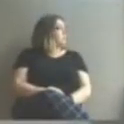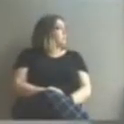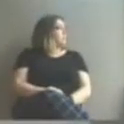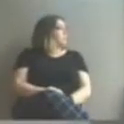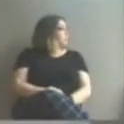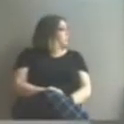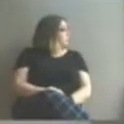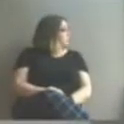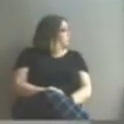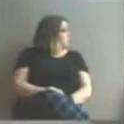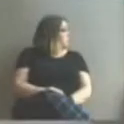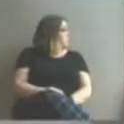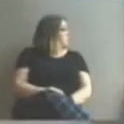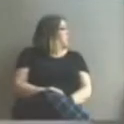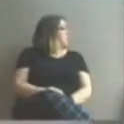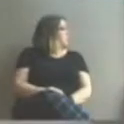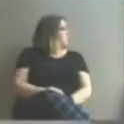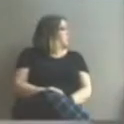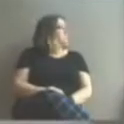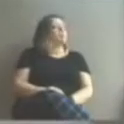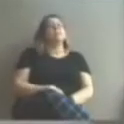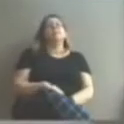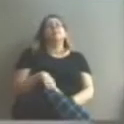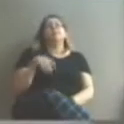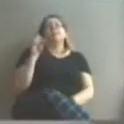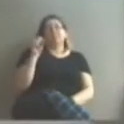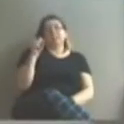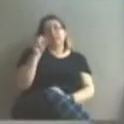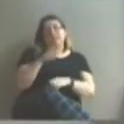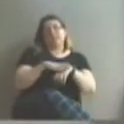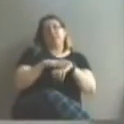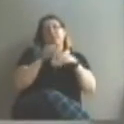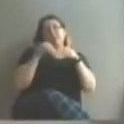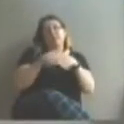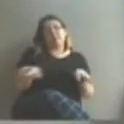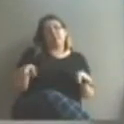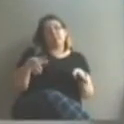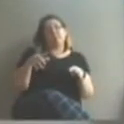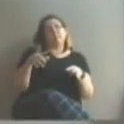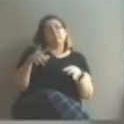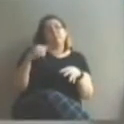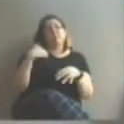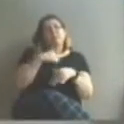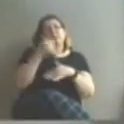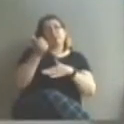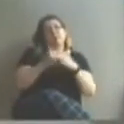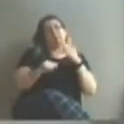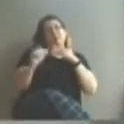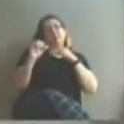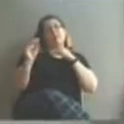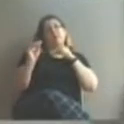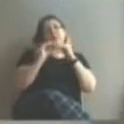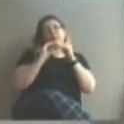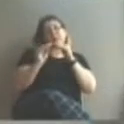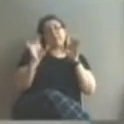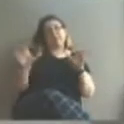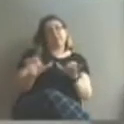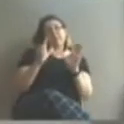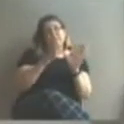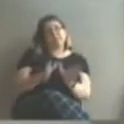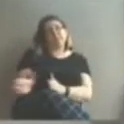So on the, on the org charts, as you know, we are under a corrective action plan with